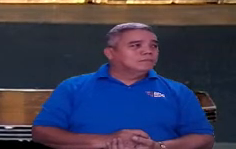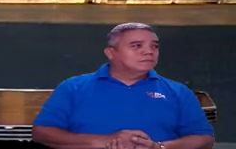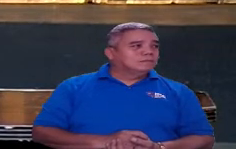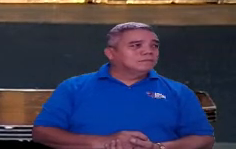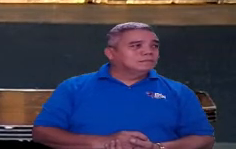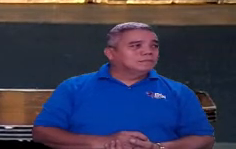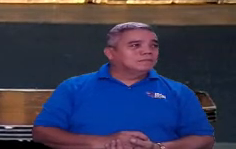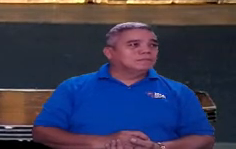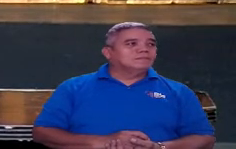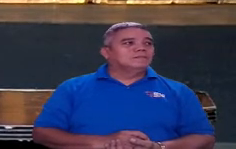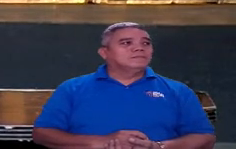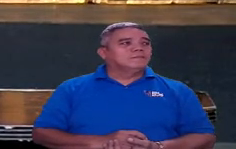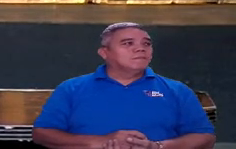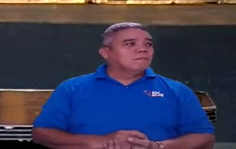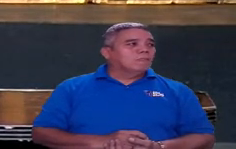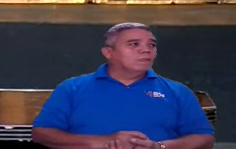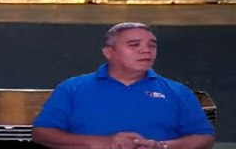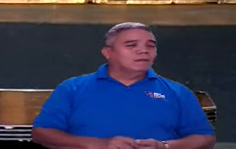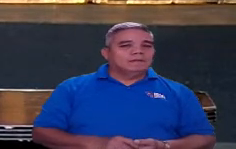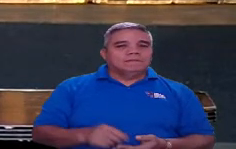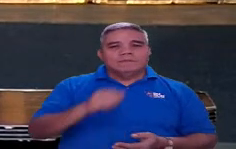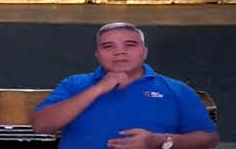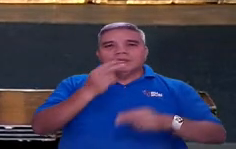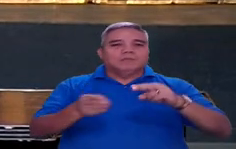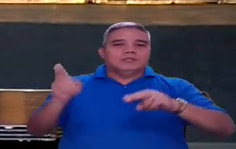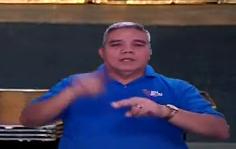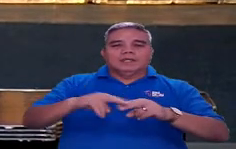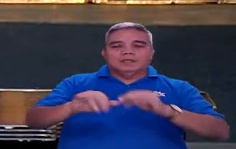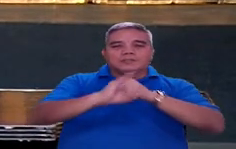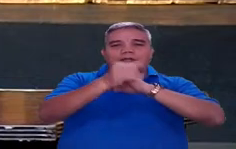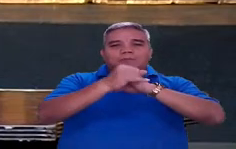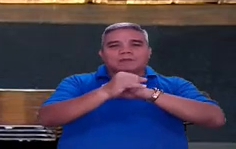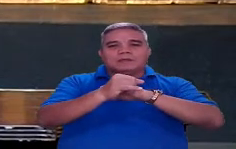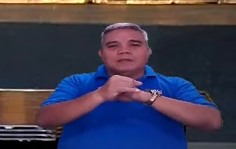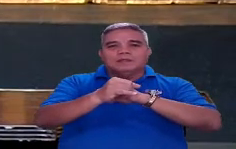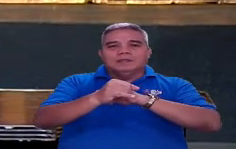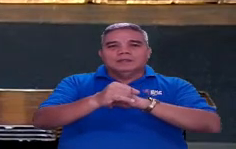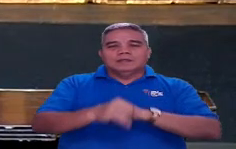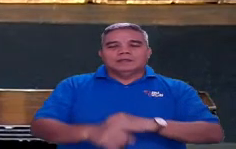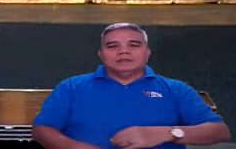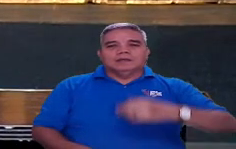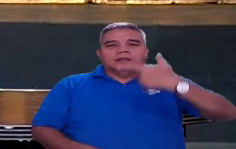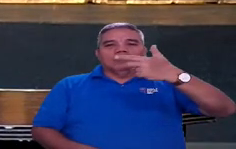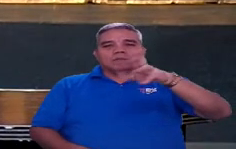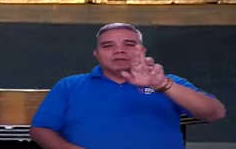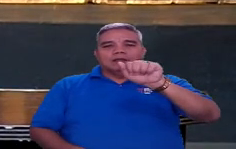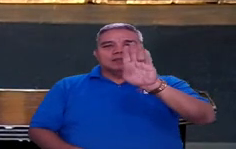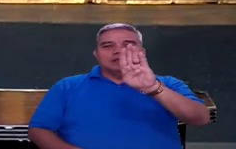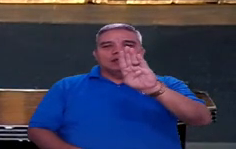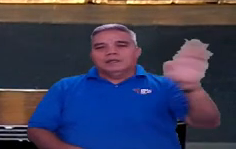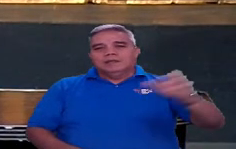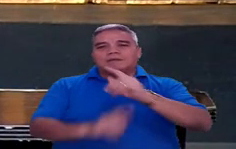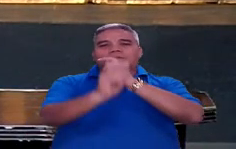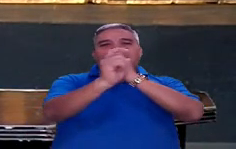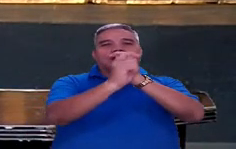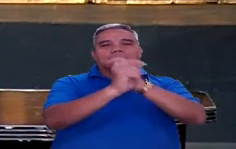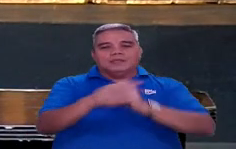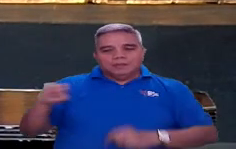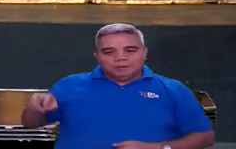Kigayo. Dili na masakay og jeep. Grab taxi na. Taxi